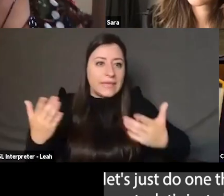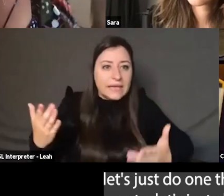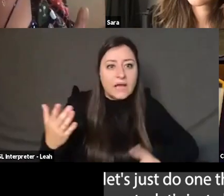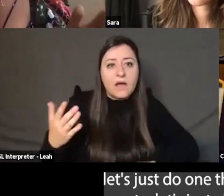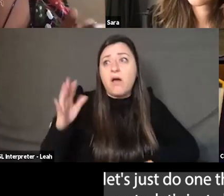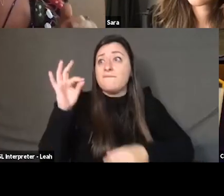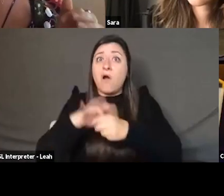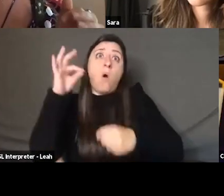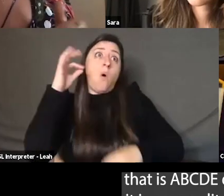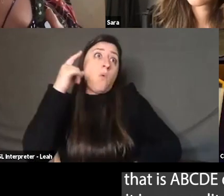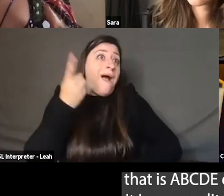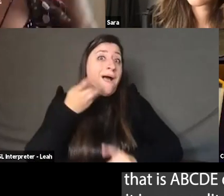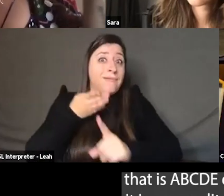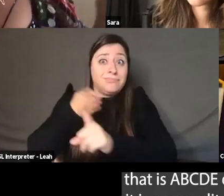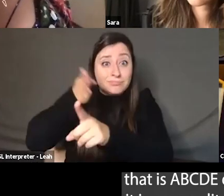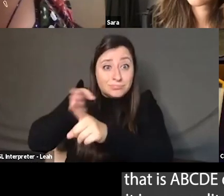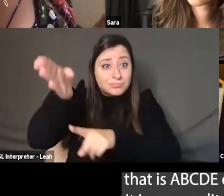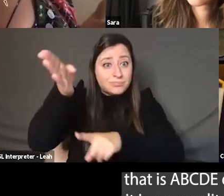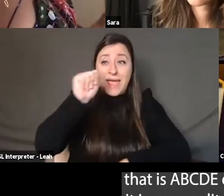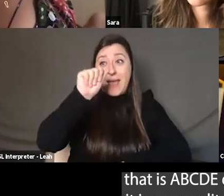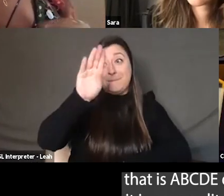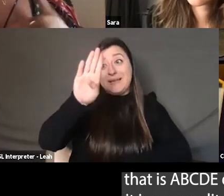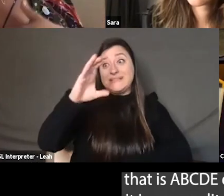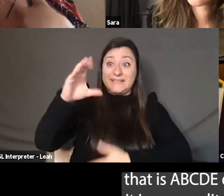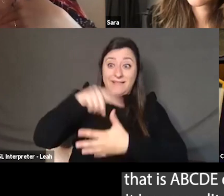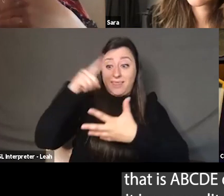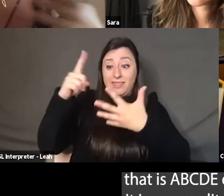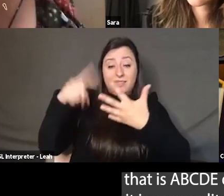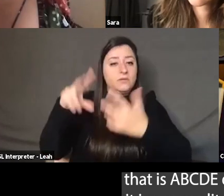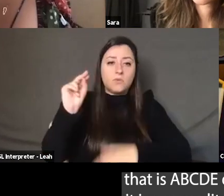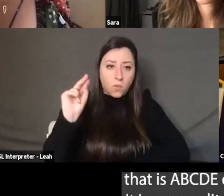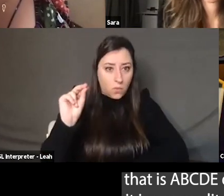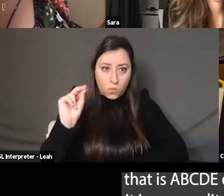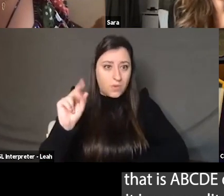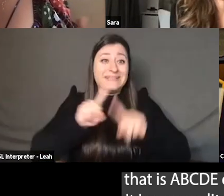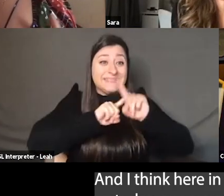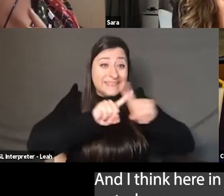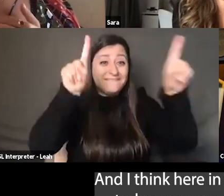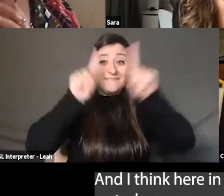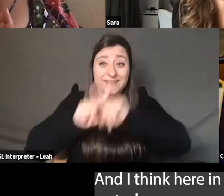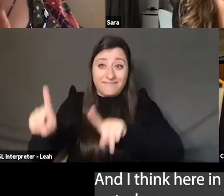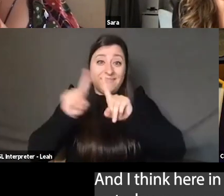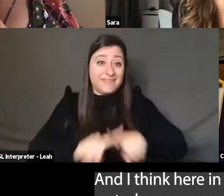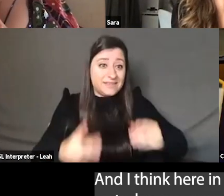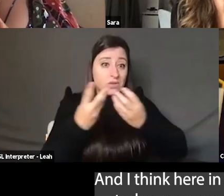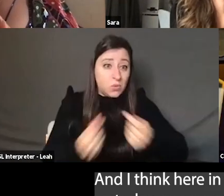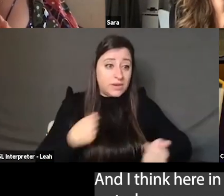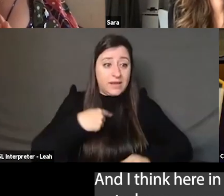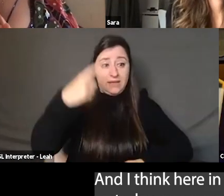just all do one thing. That is A, B, C, D, or E, you know, it is a plurality of solutions. And I think here in